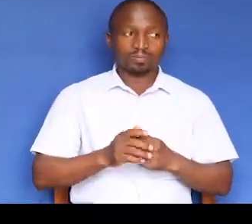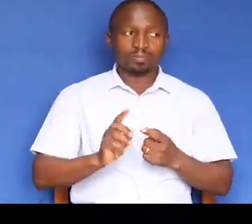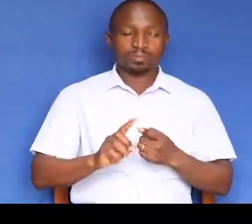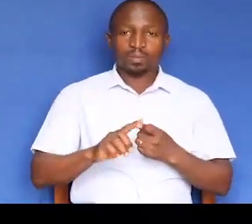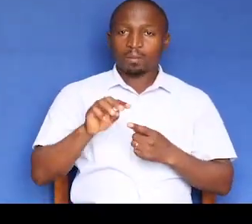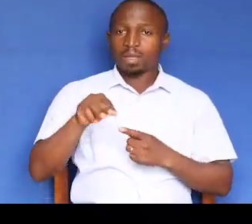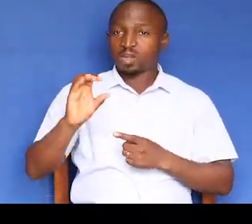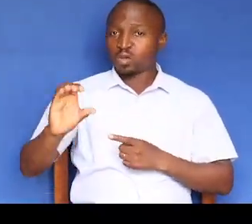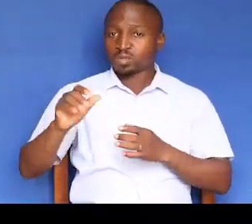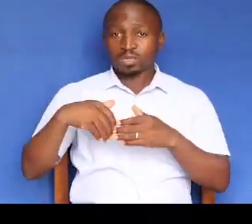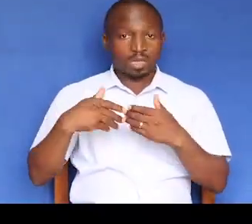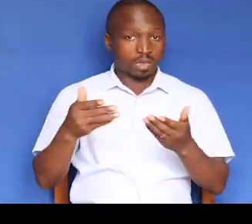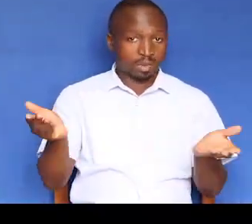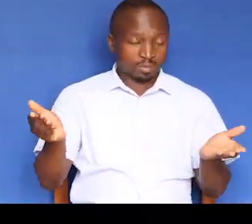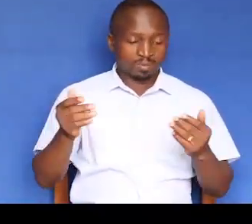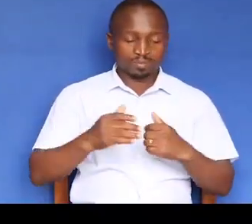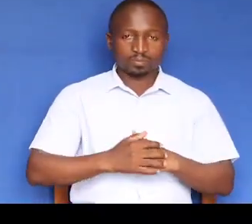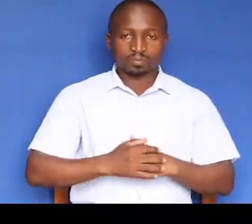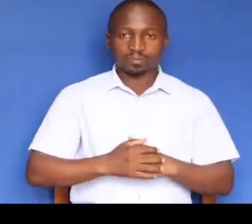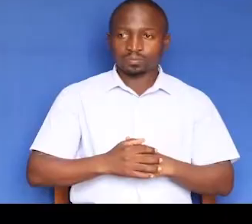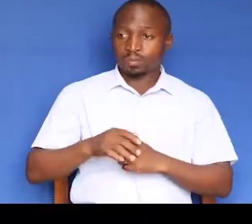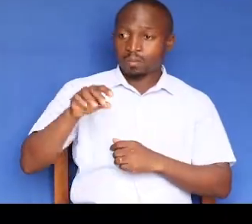zero output level, marginal cost is not there.